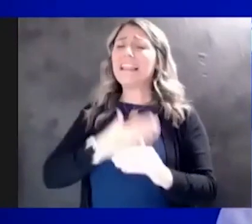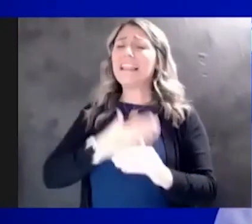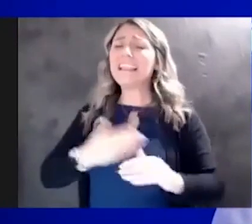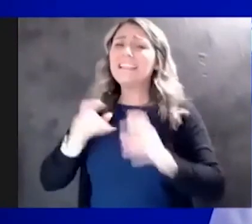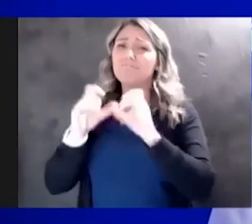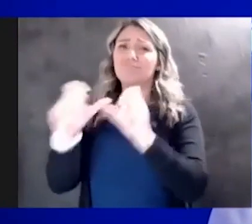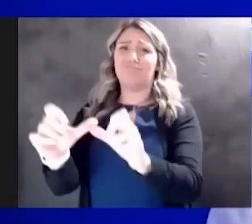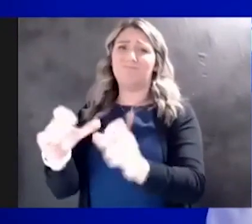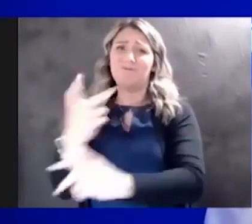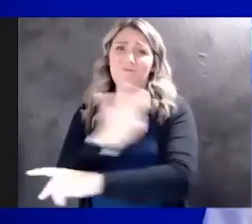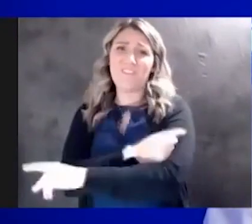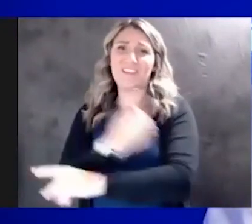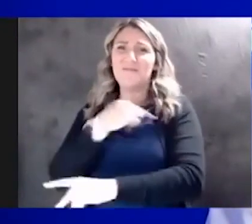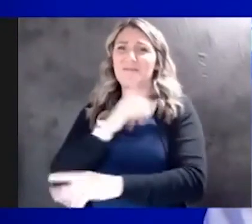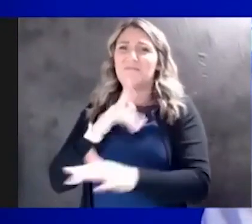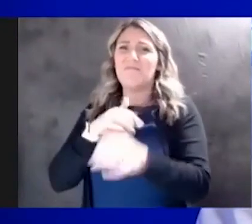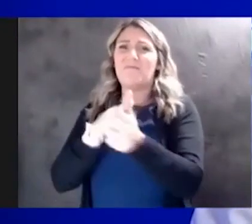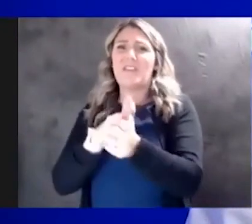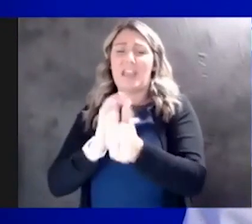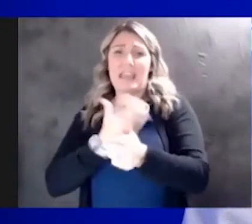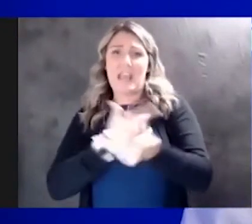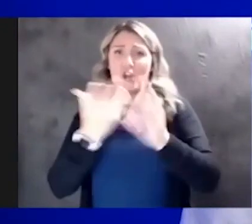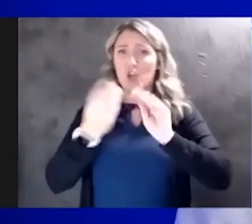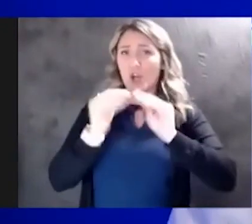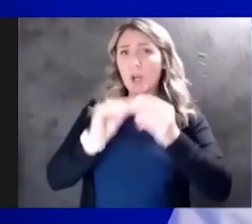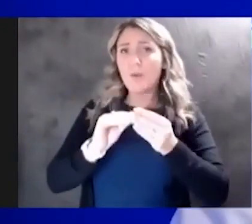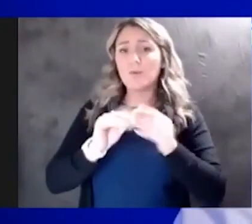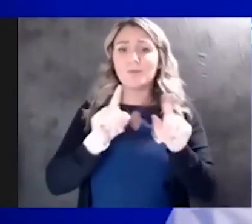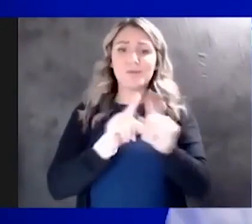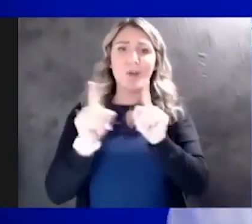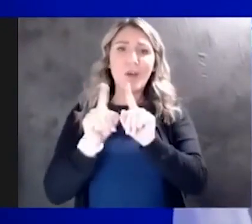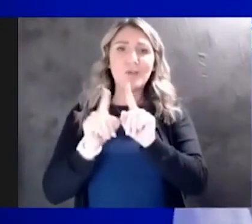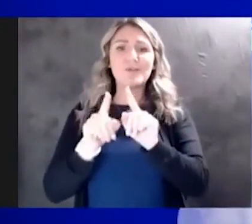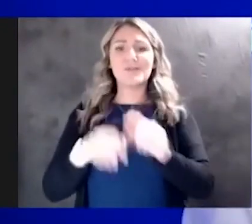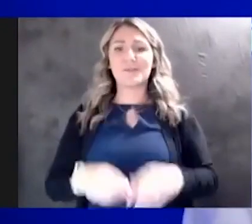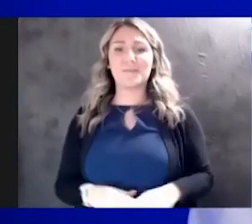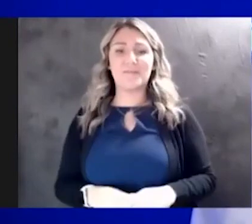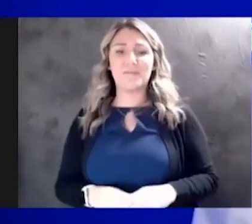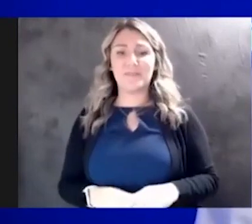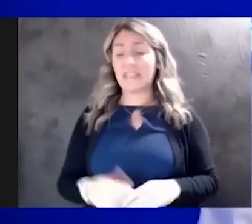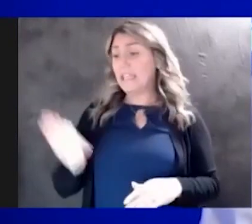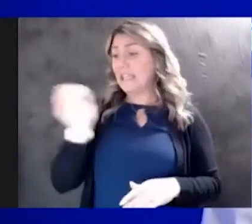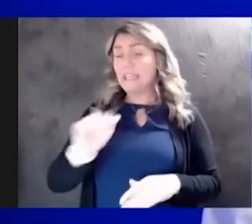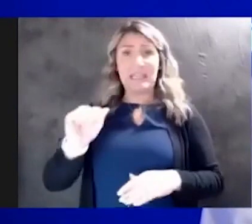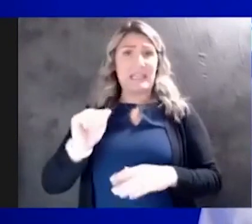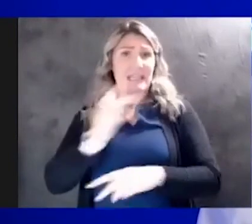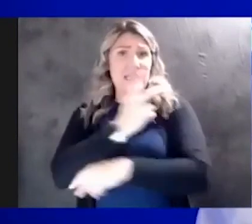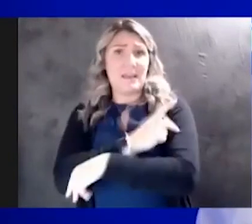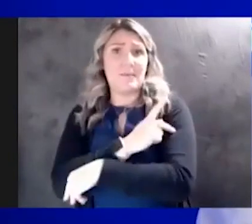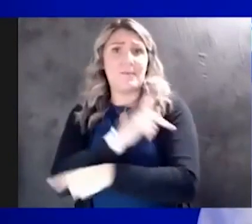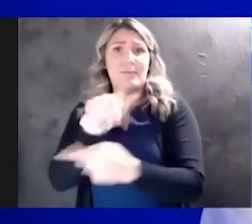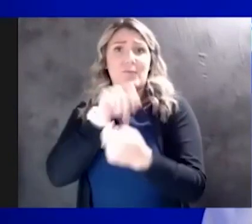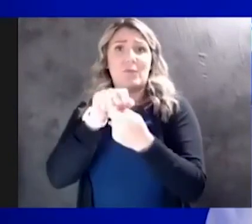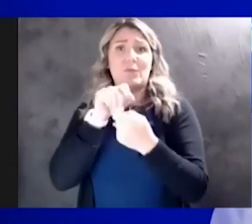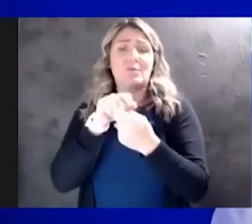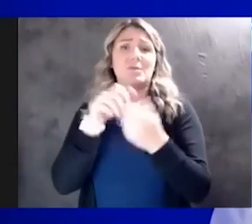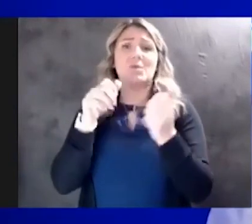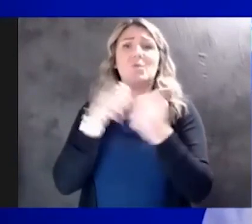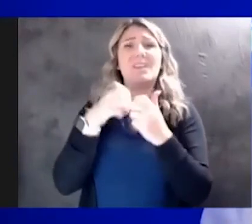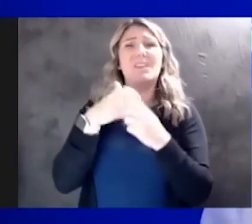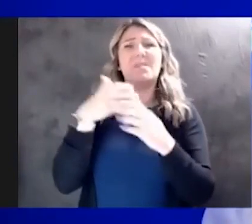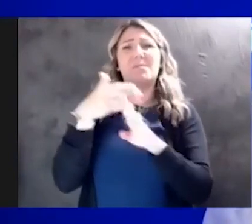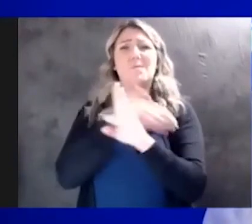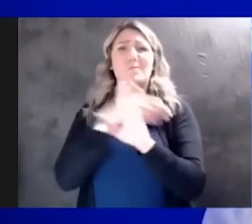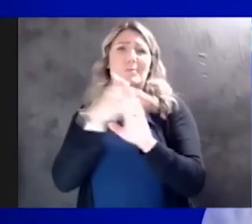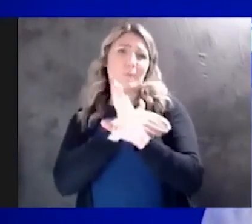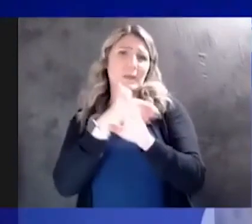you updated on our numbers as well as any patient specifics about comorbidities and things of that nature. Thanks to all of